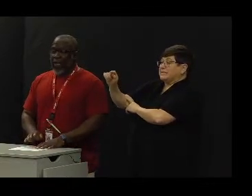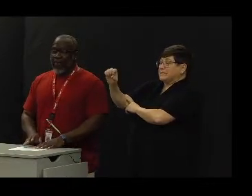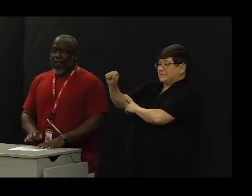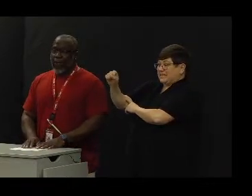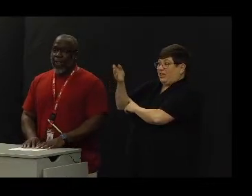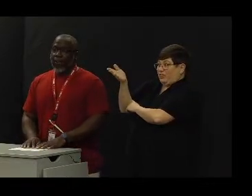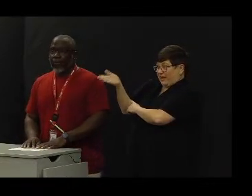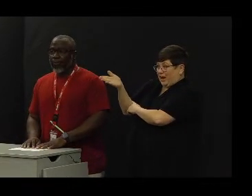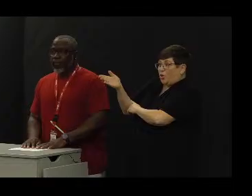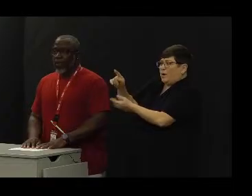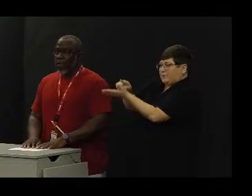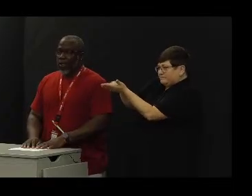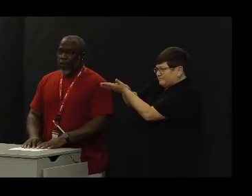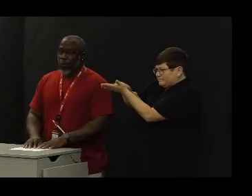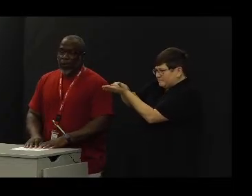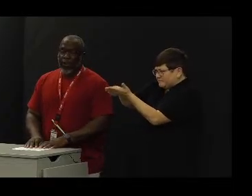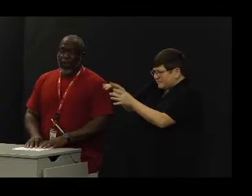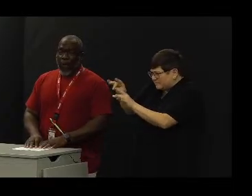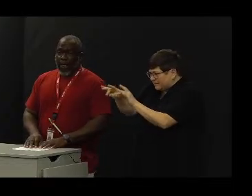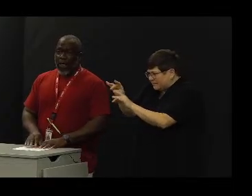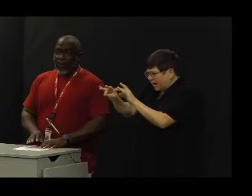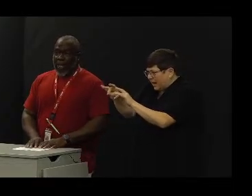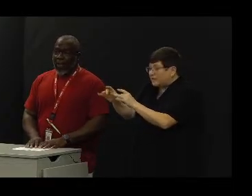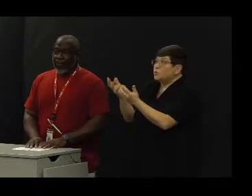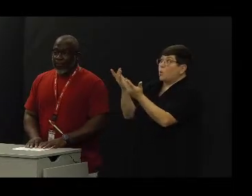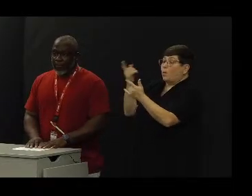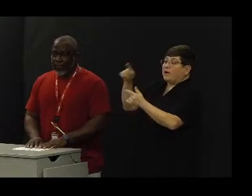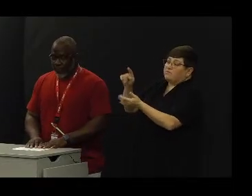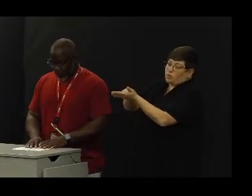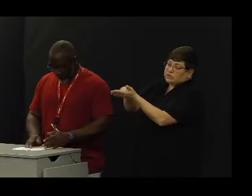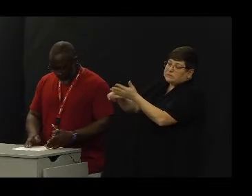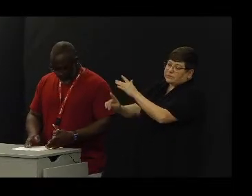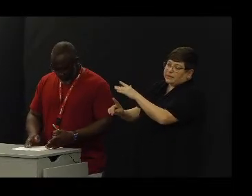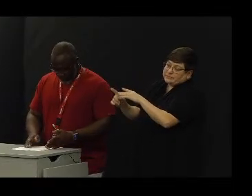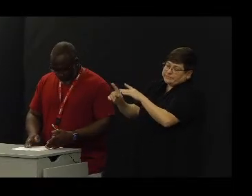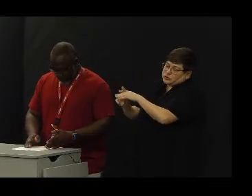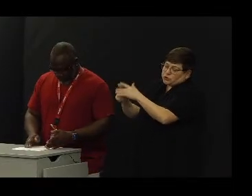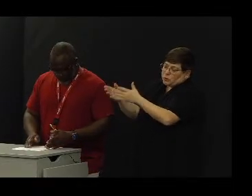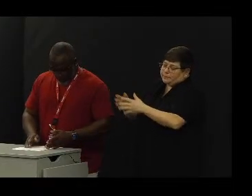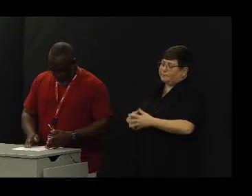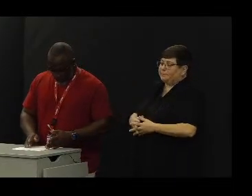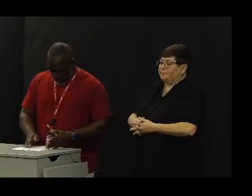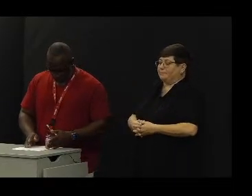to that building. So we're still waiting on that.